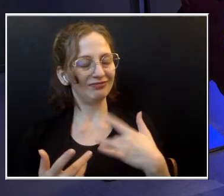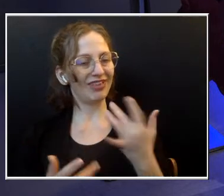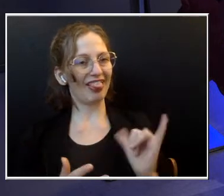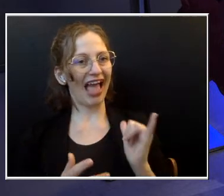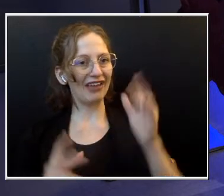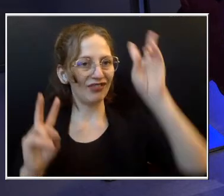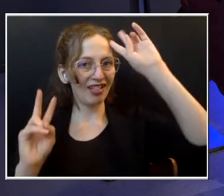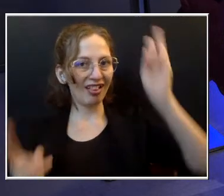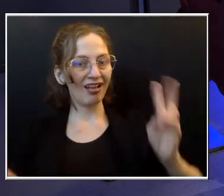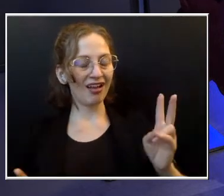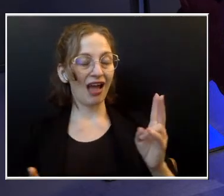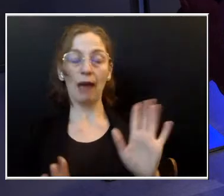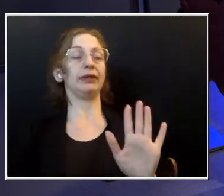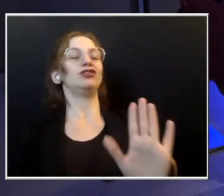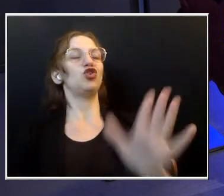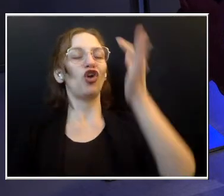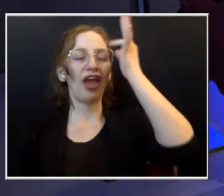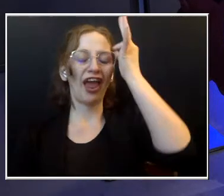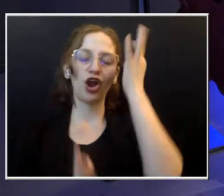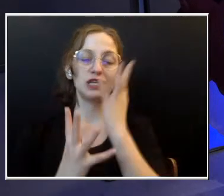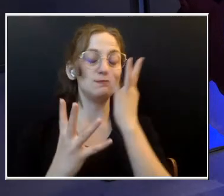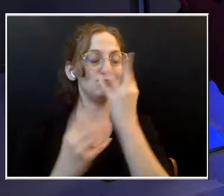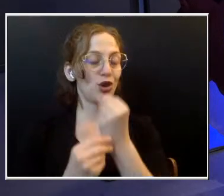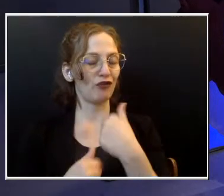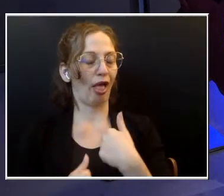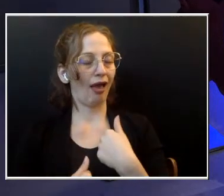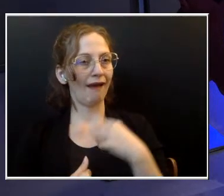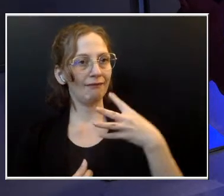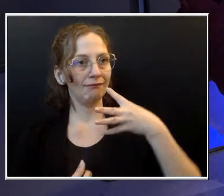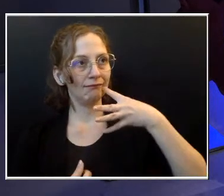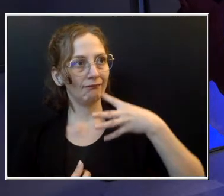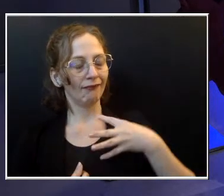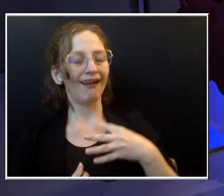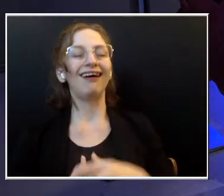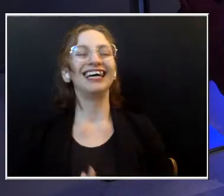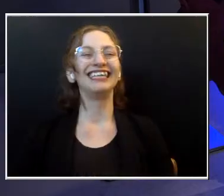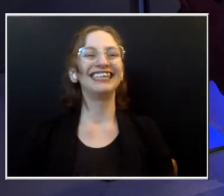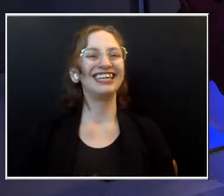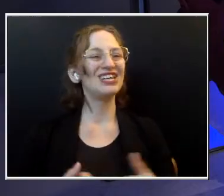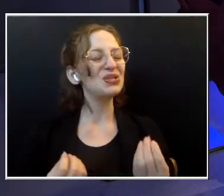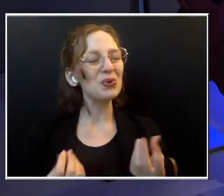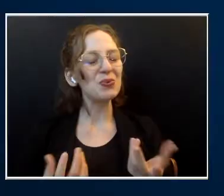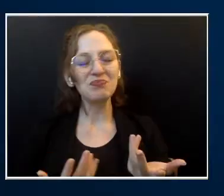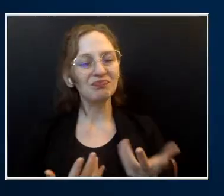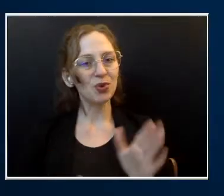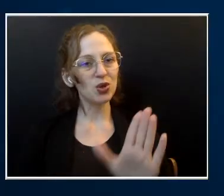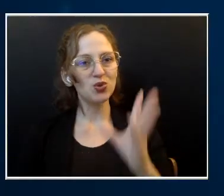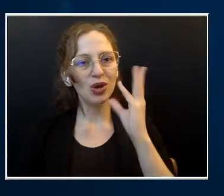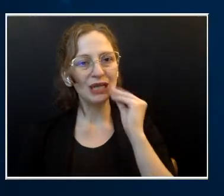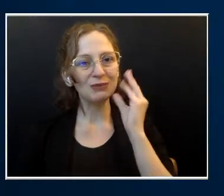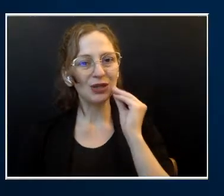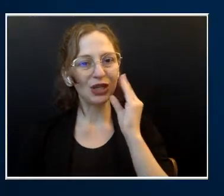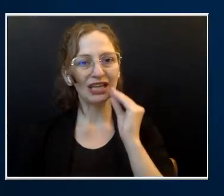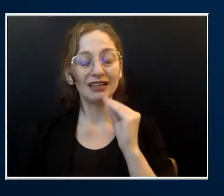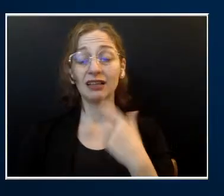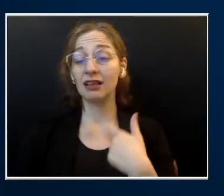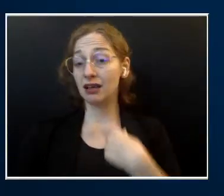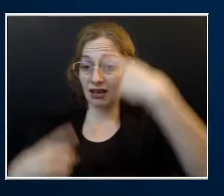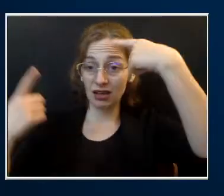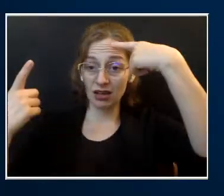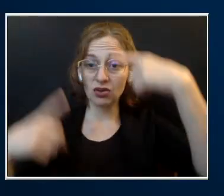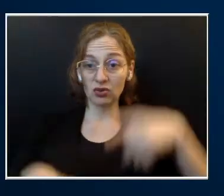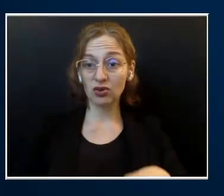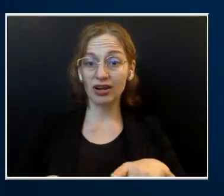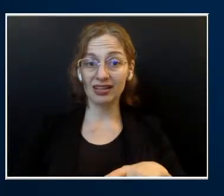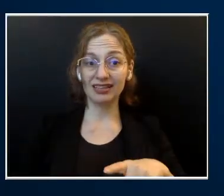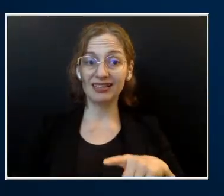breasts are important, hair is important, no shame in the game. What was that experience like for you? That I agree. That was probably worse than actually